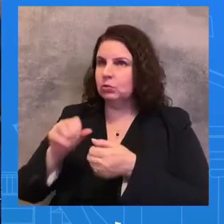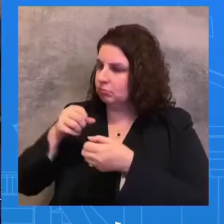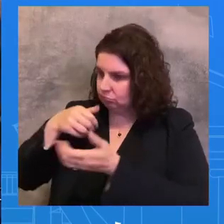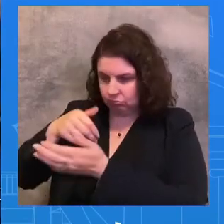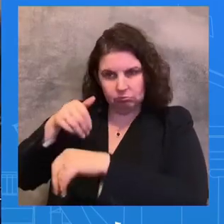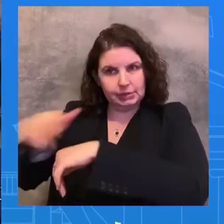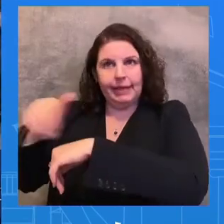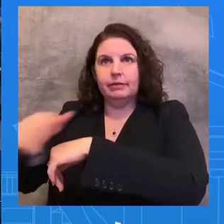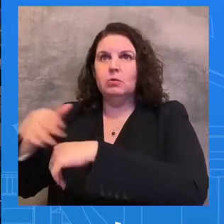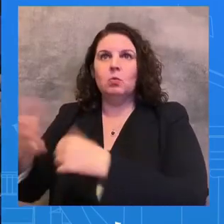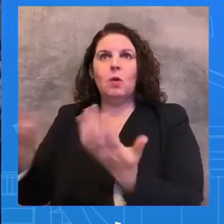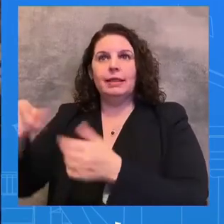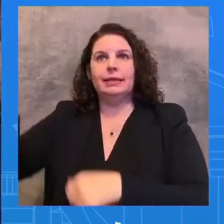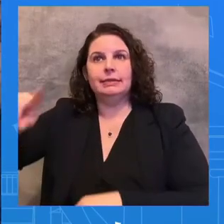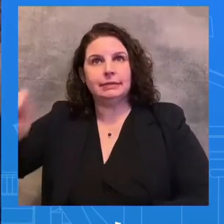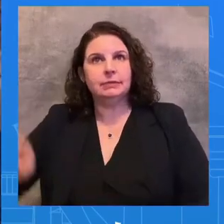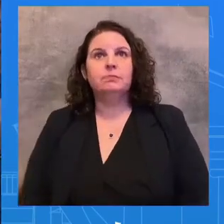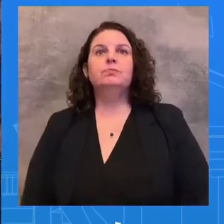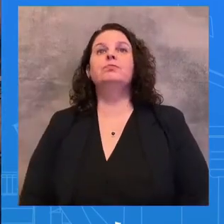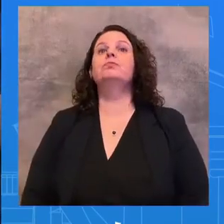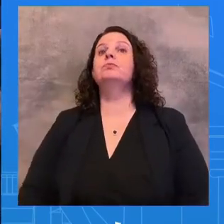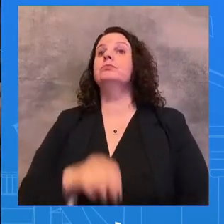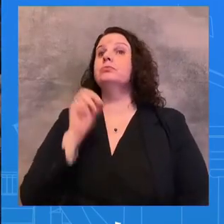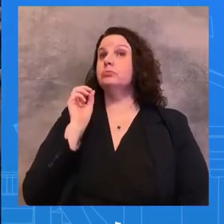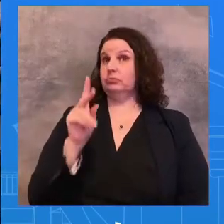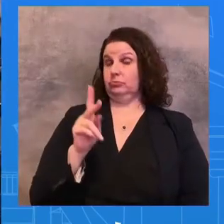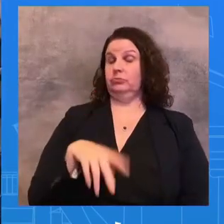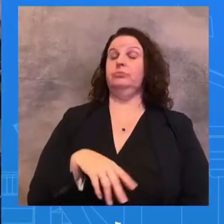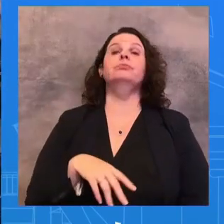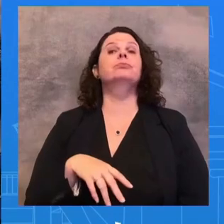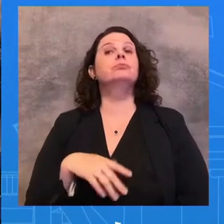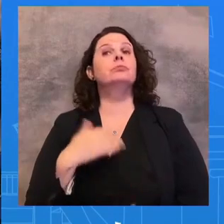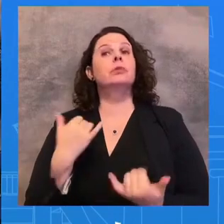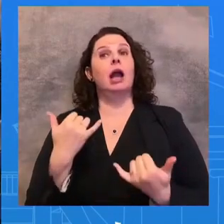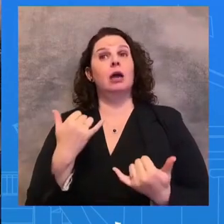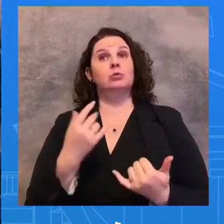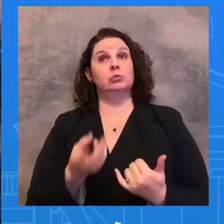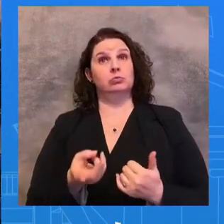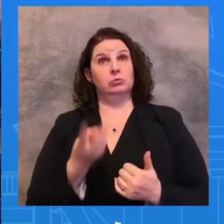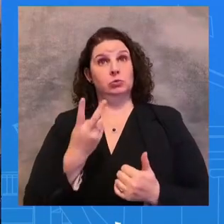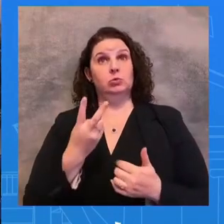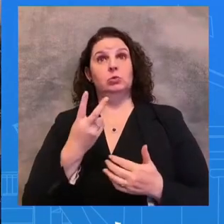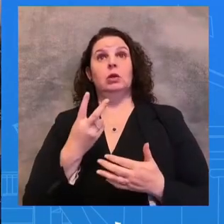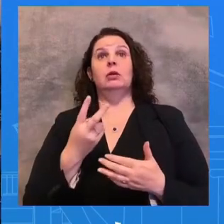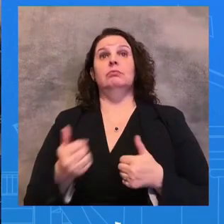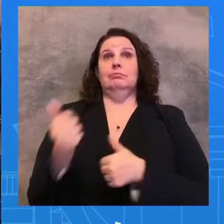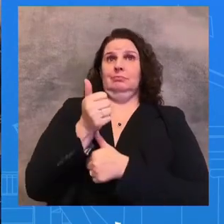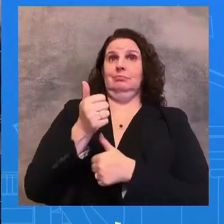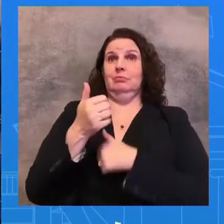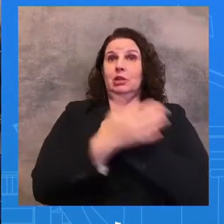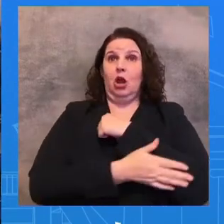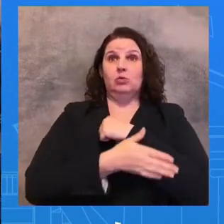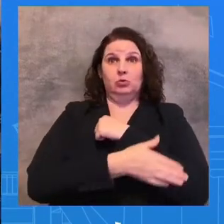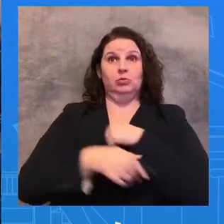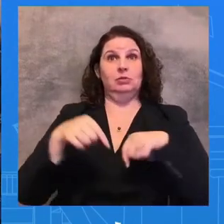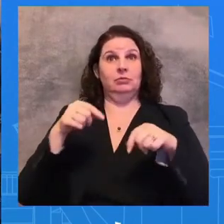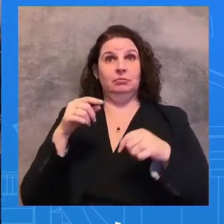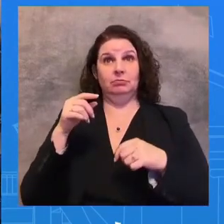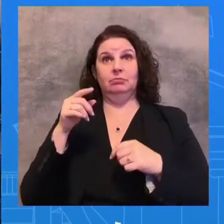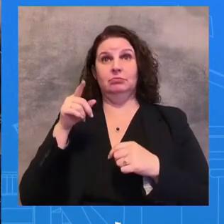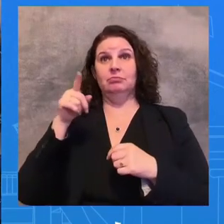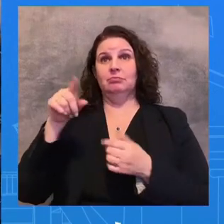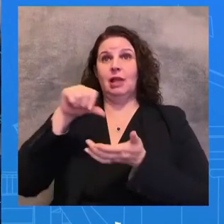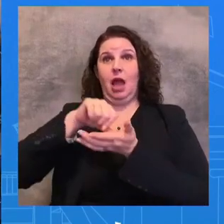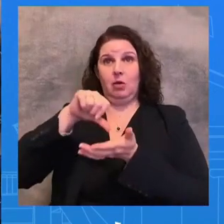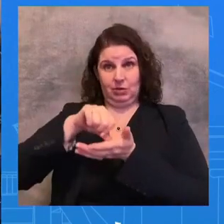5 days of mourning after the loss of two of the key leaders in that country right now, the mourning led by the Ayatollah there. Obviously, there were initially concerns